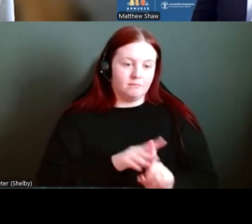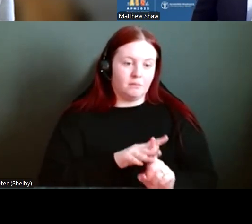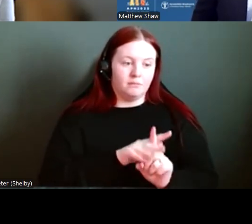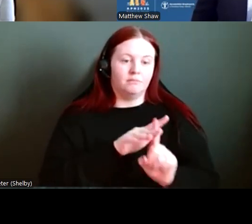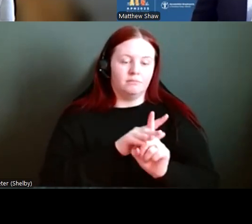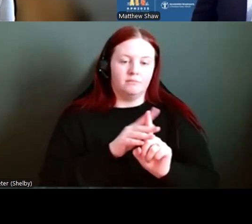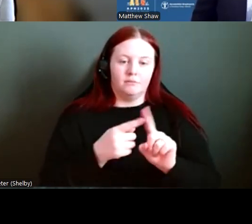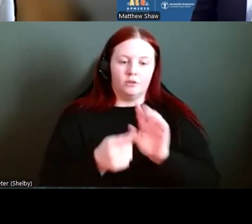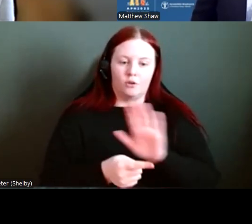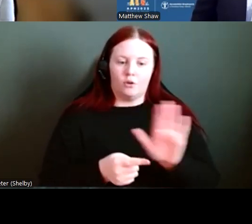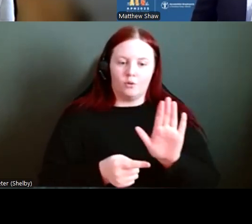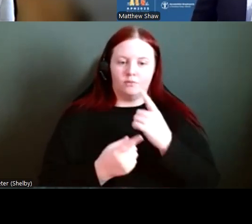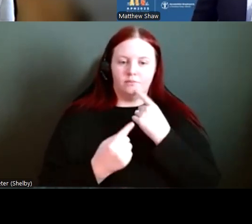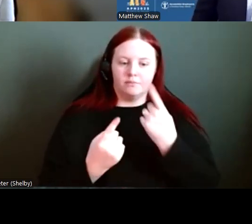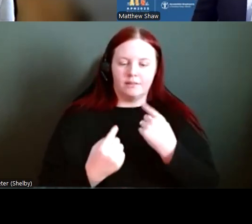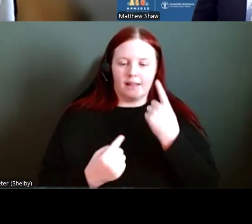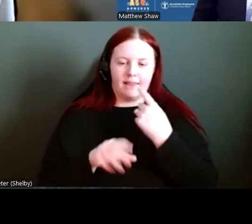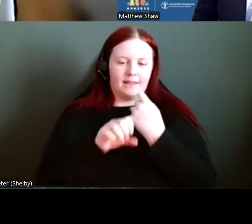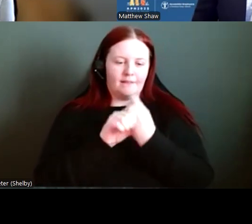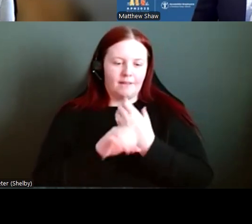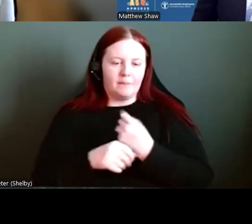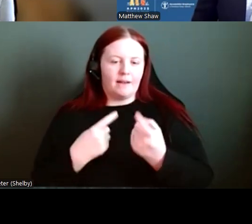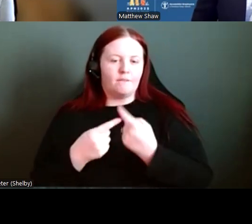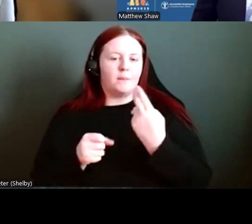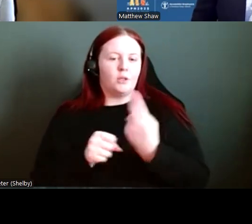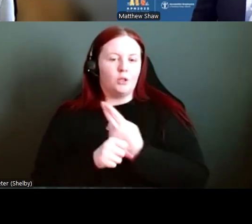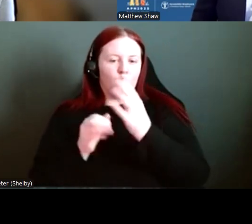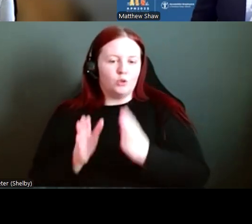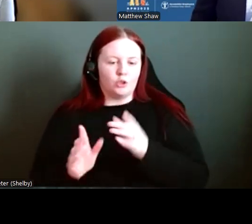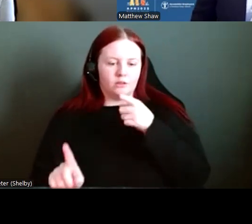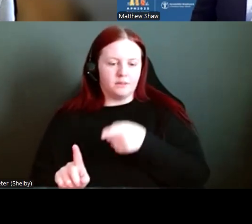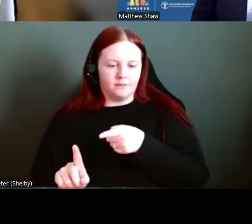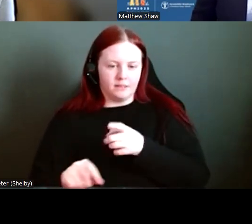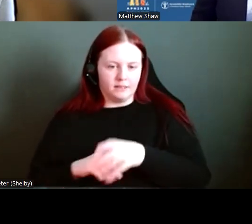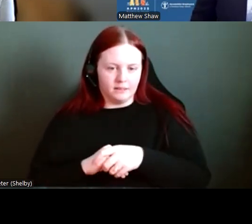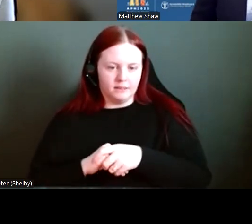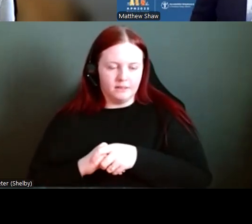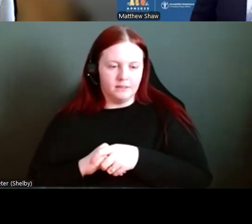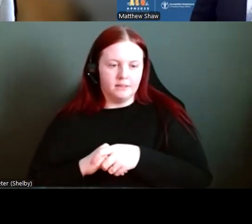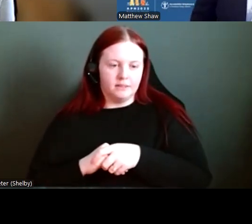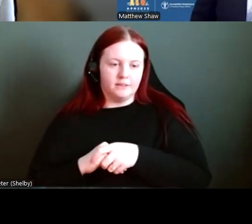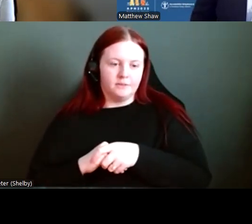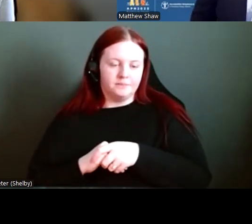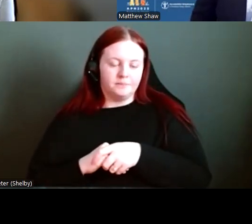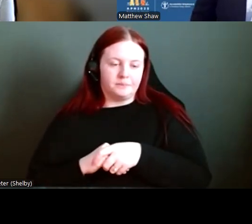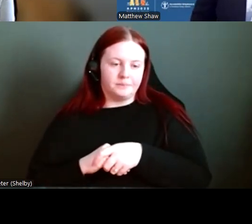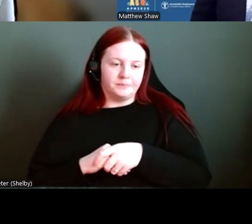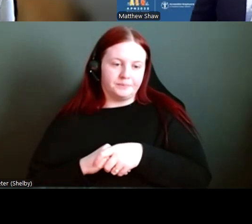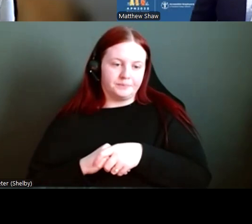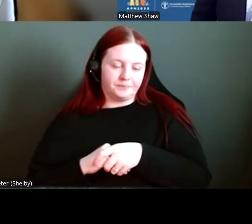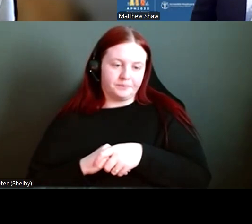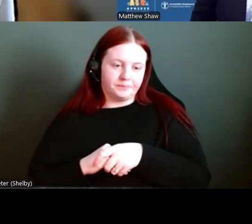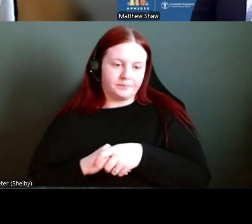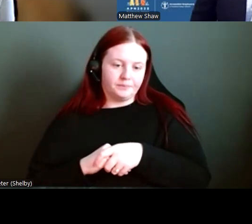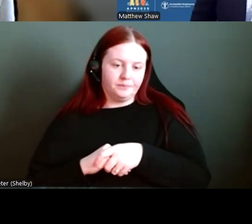from users, I think, has been the word as well that's been uh, has been used, so to speak. Can you